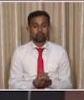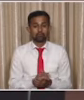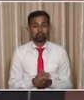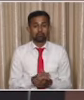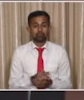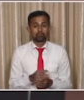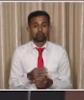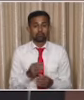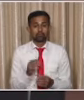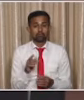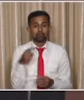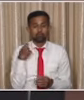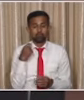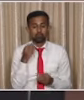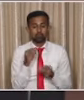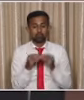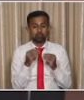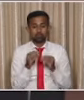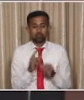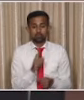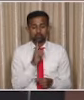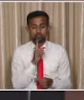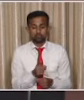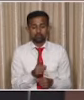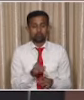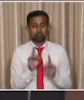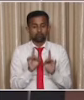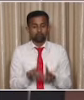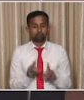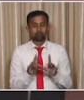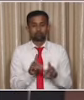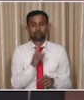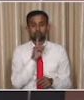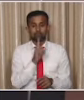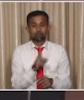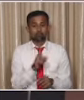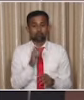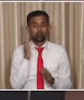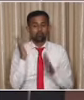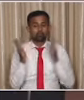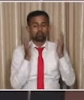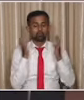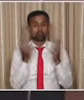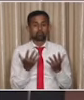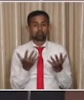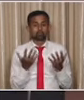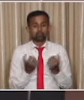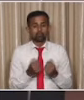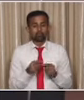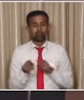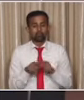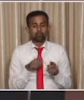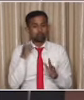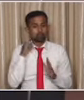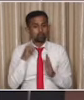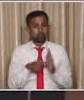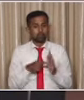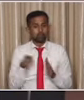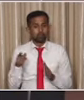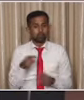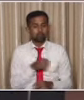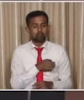him. And reparations against Japan was dropped. Then when Mrs. Bandaranaike was Prime